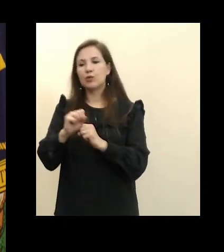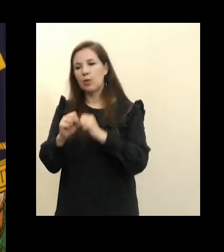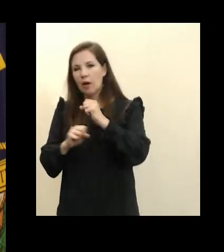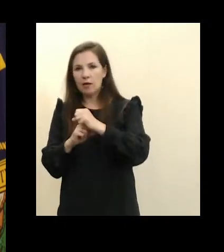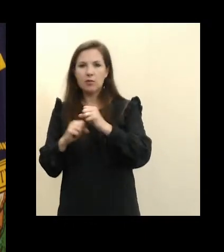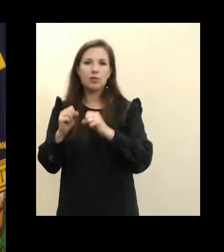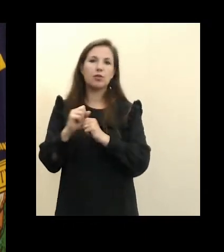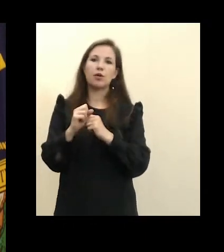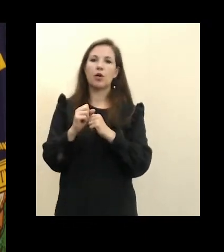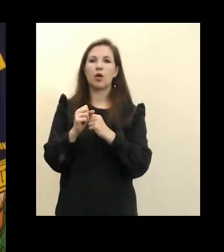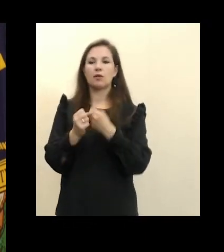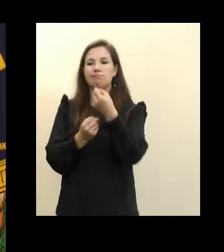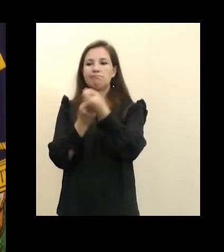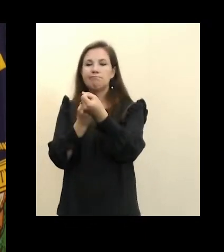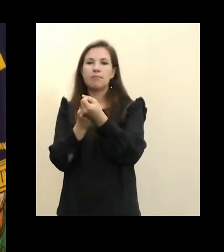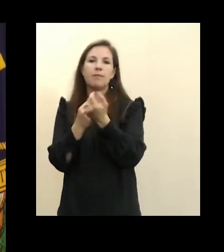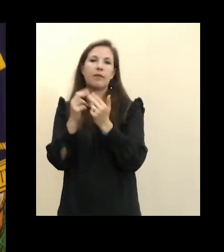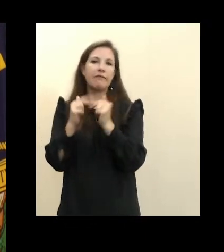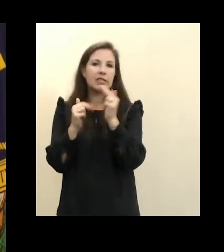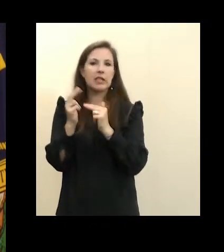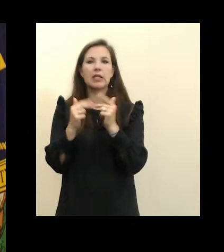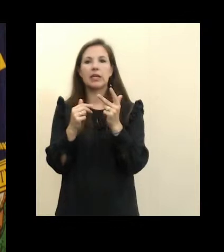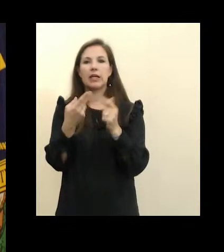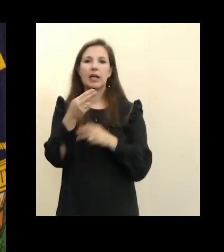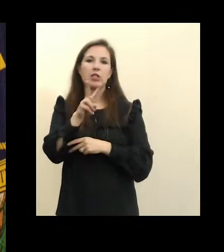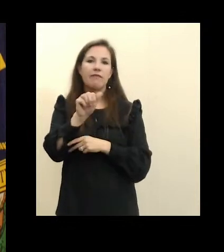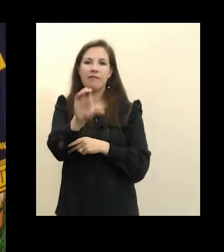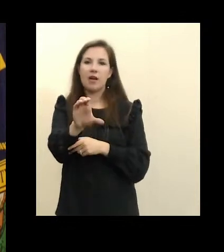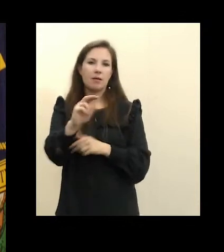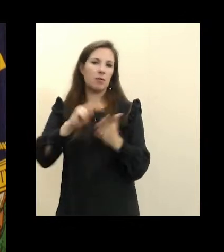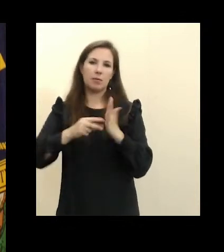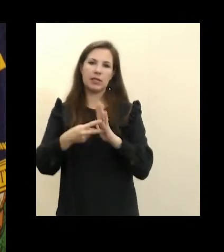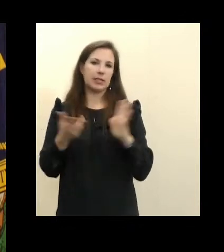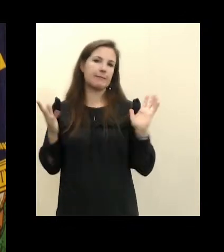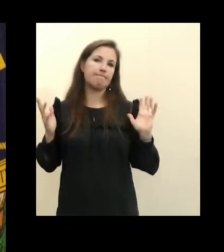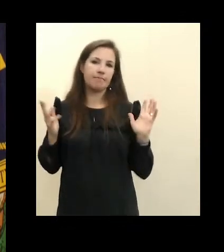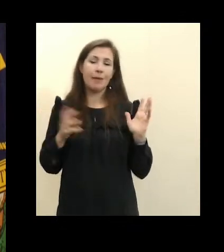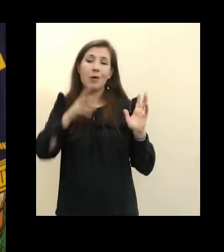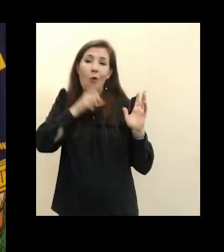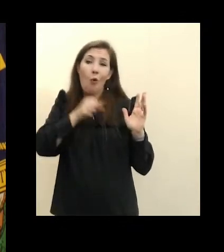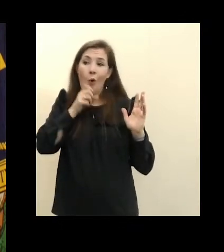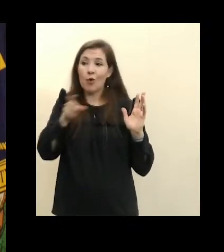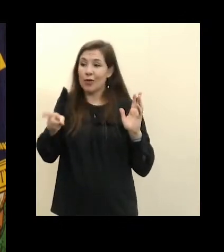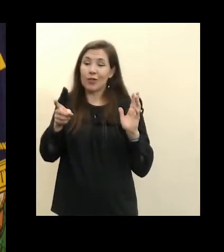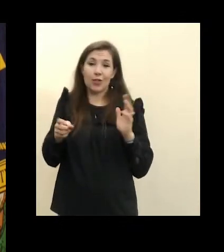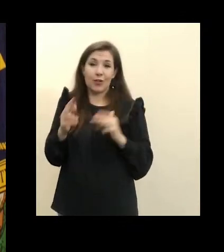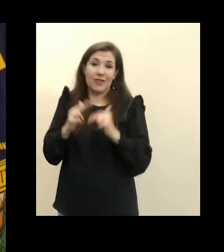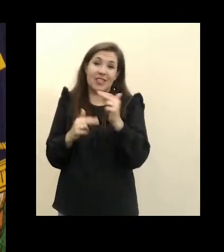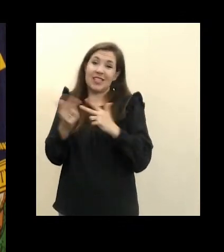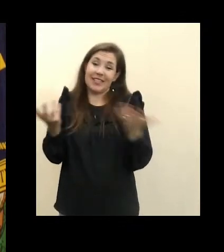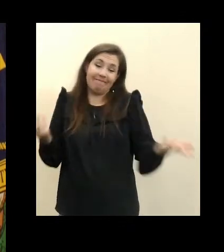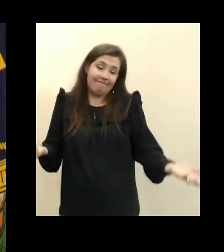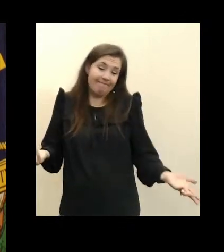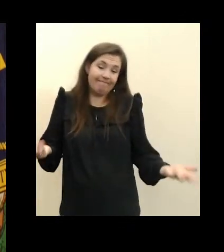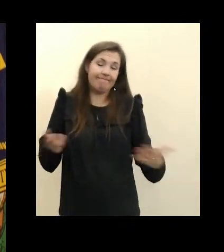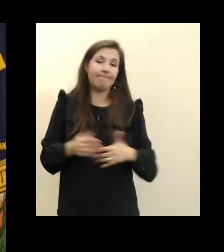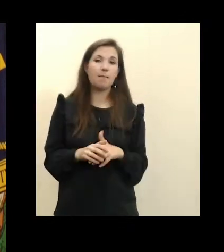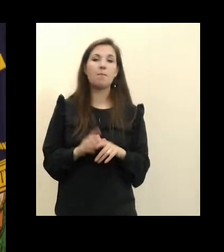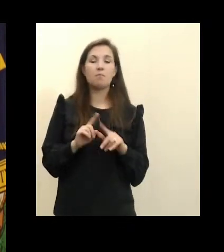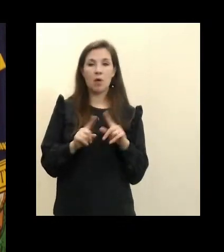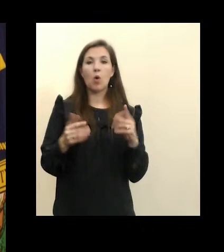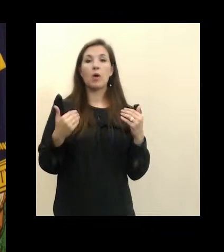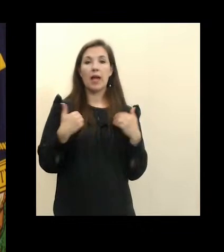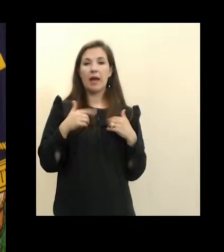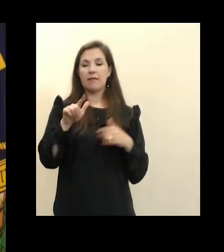the facility as well as HVAC purposes. It's an older facility, I'm not going to deny that. But we do